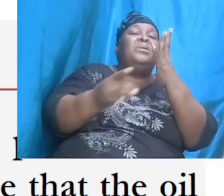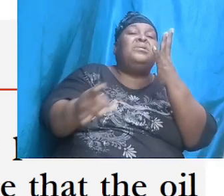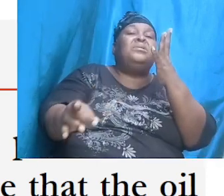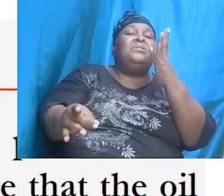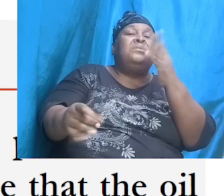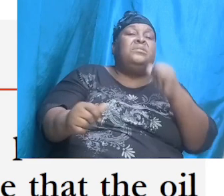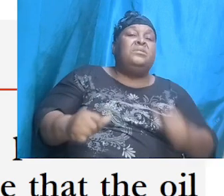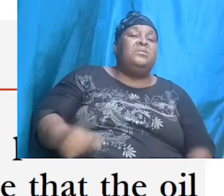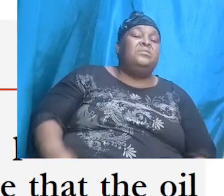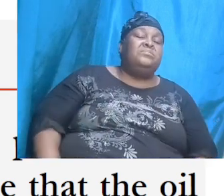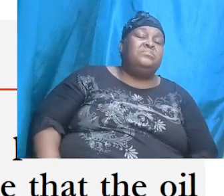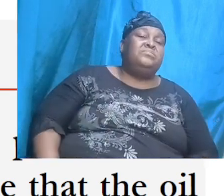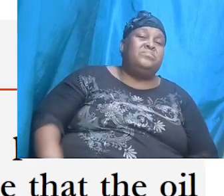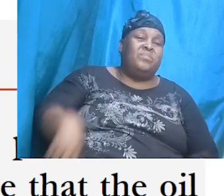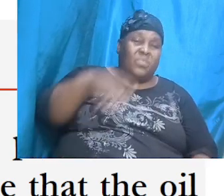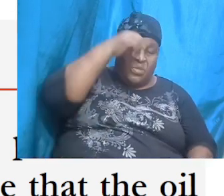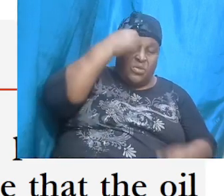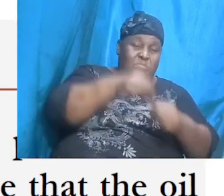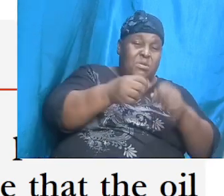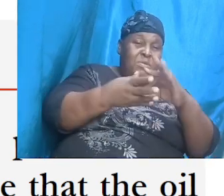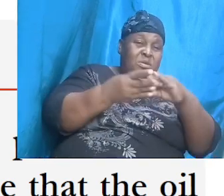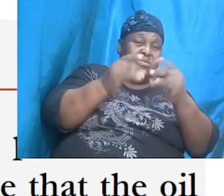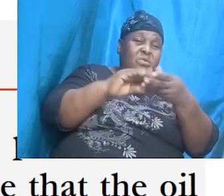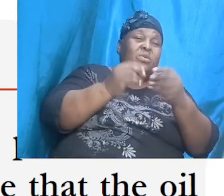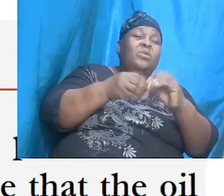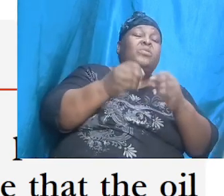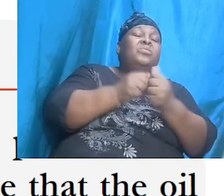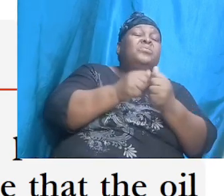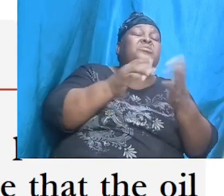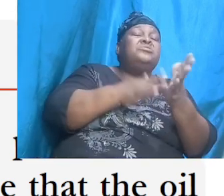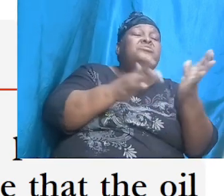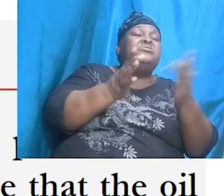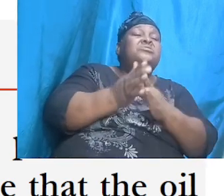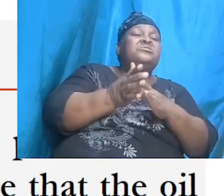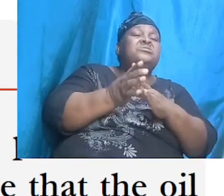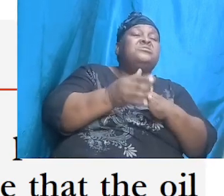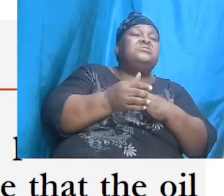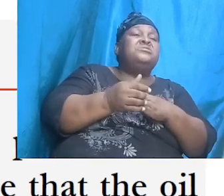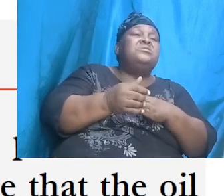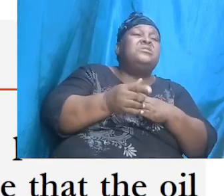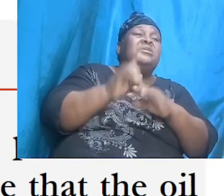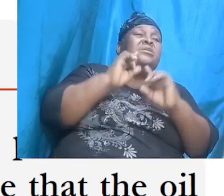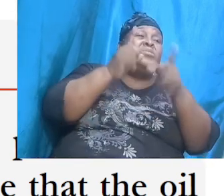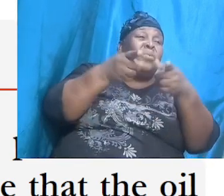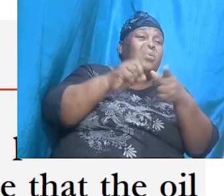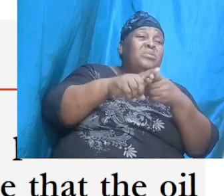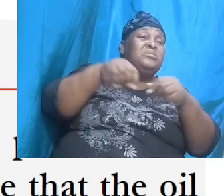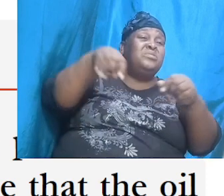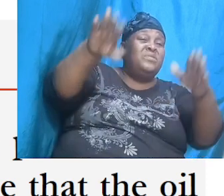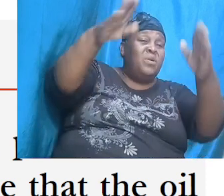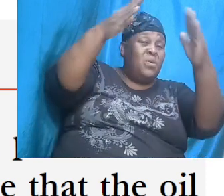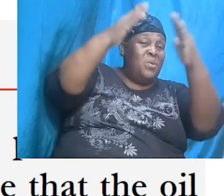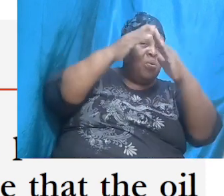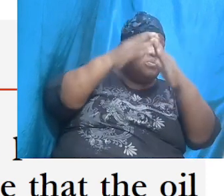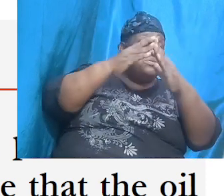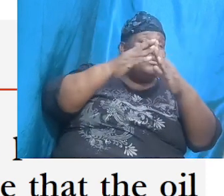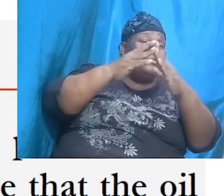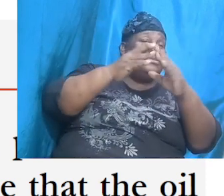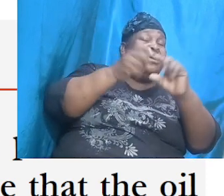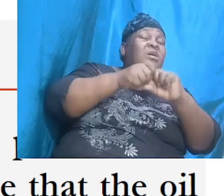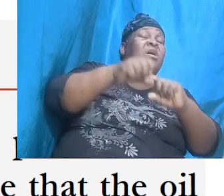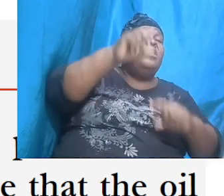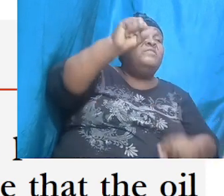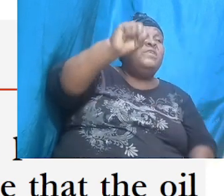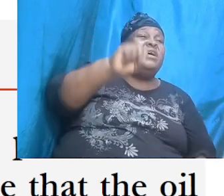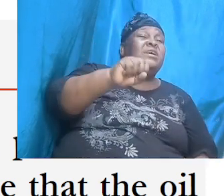with Jesus, and he was going to the house of Simon,